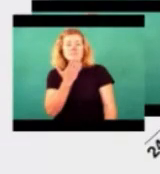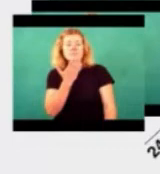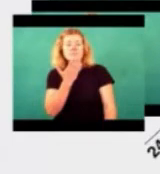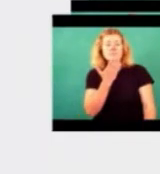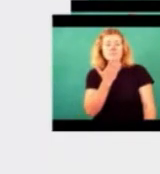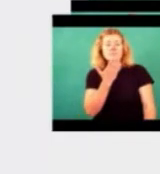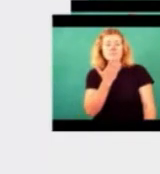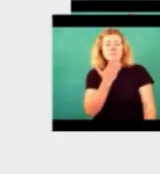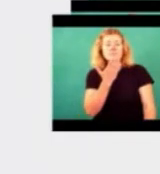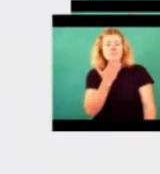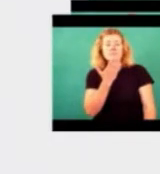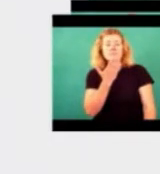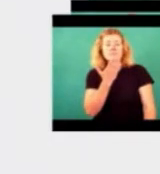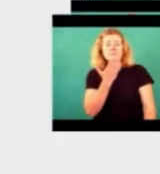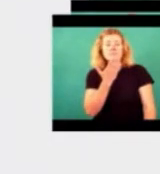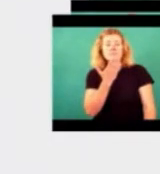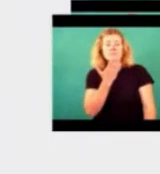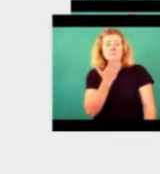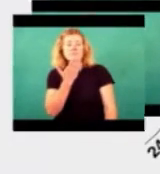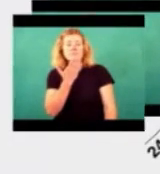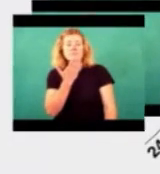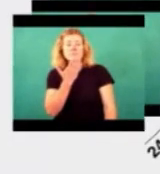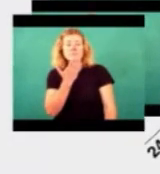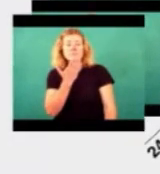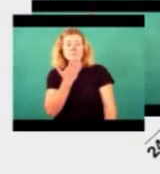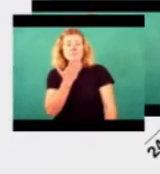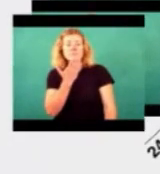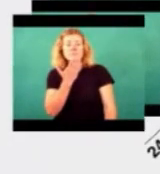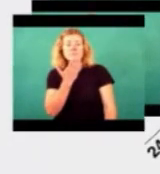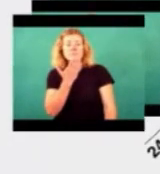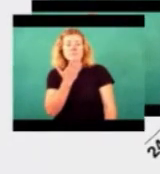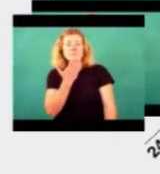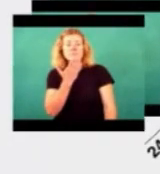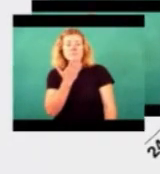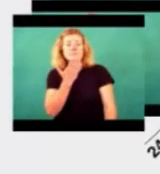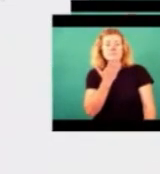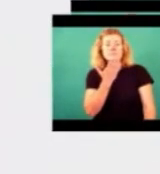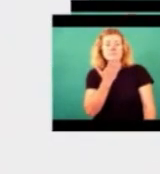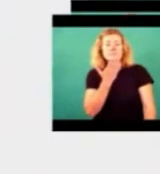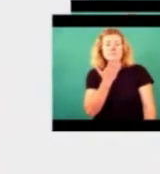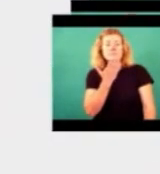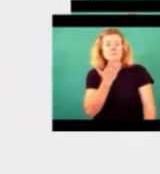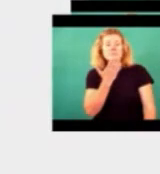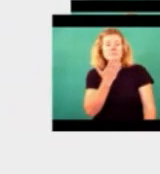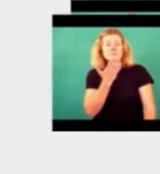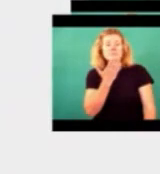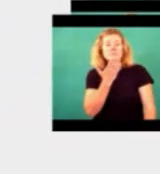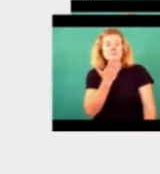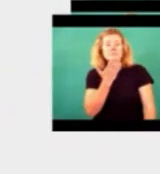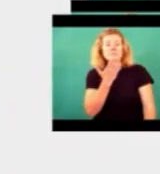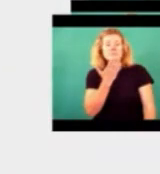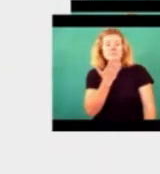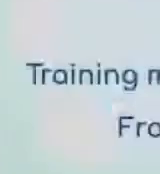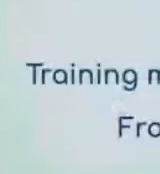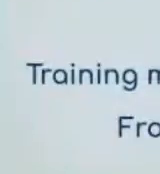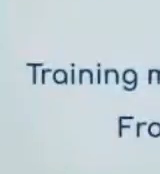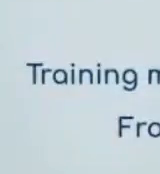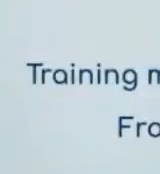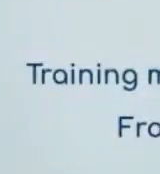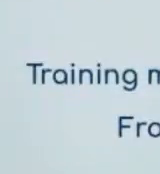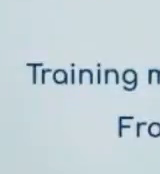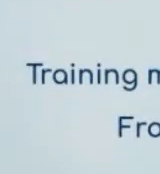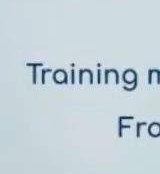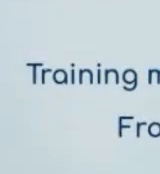One more reason I use this method to train this data by media path. You can see